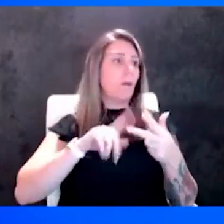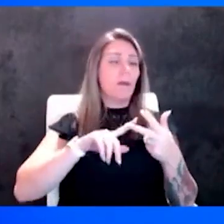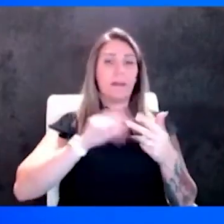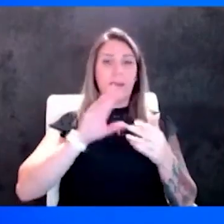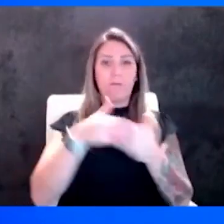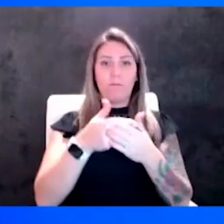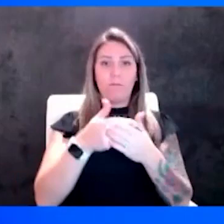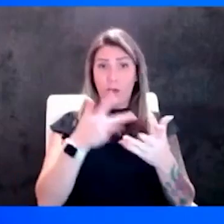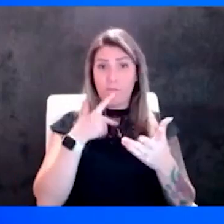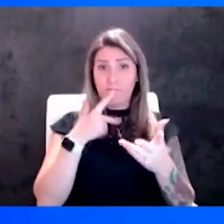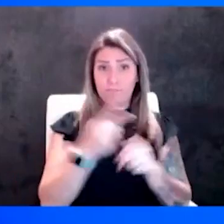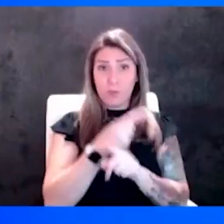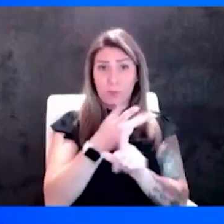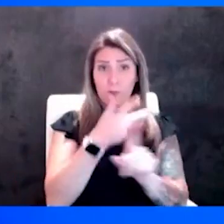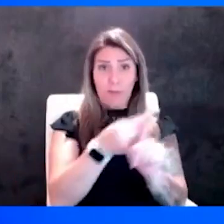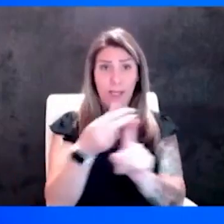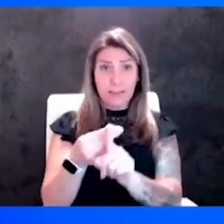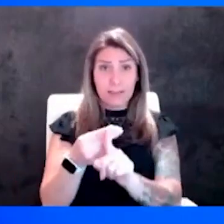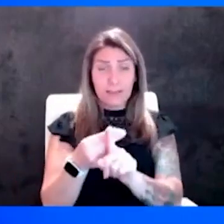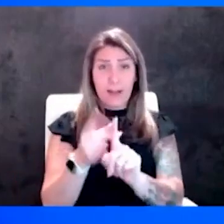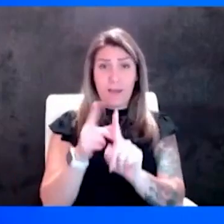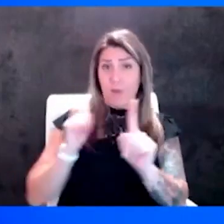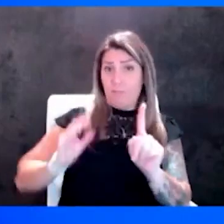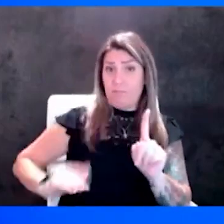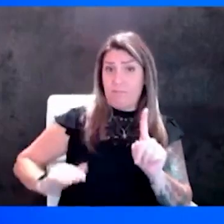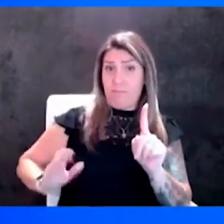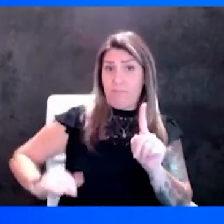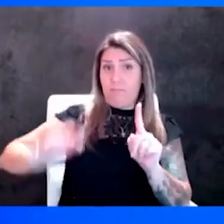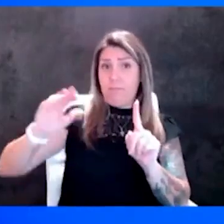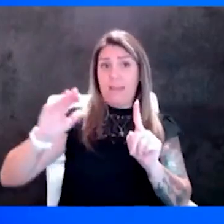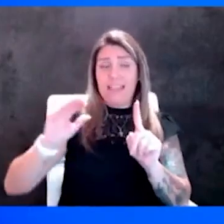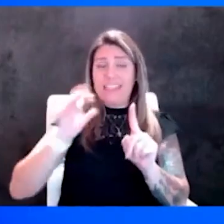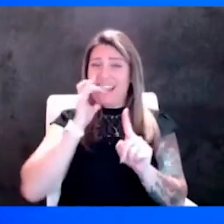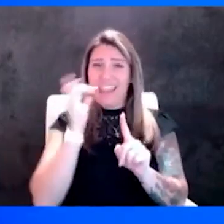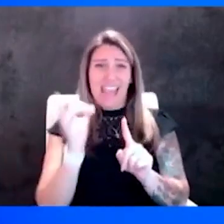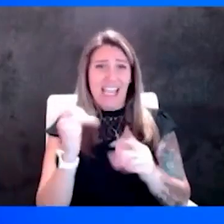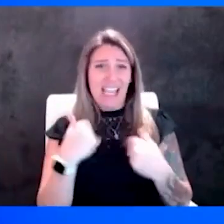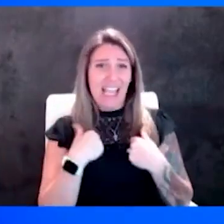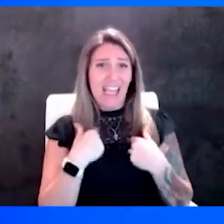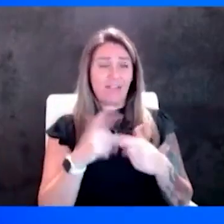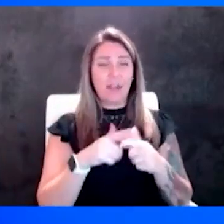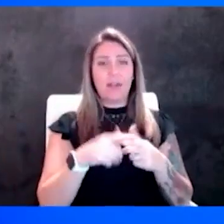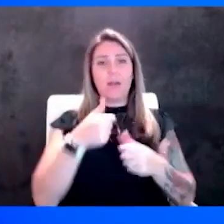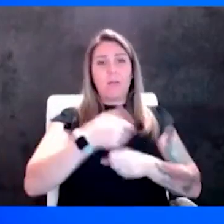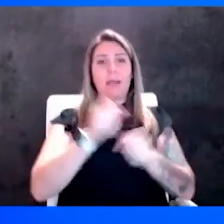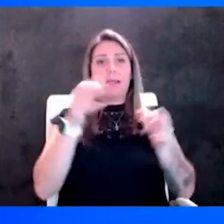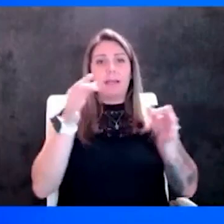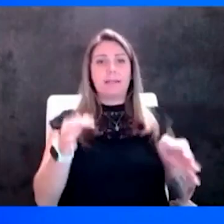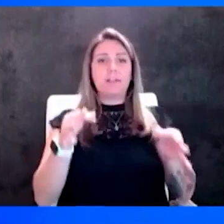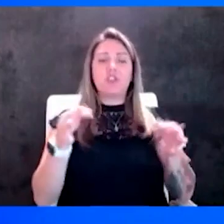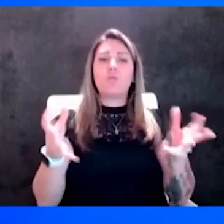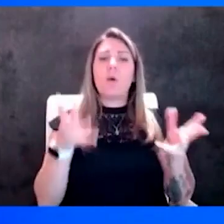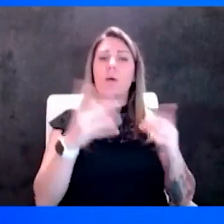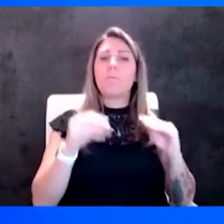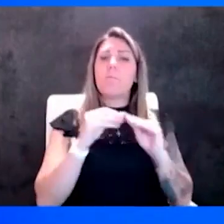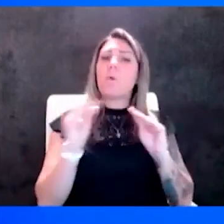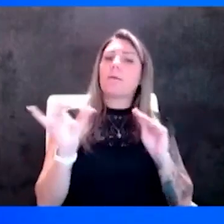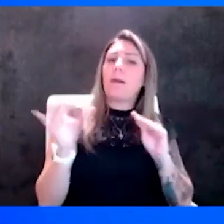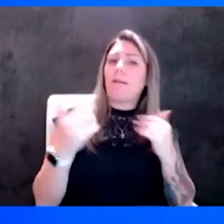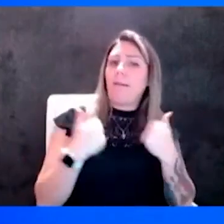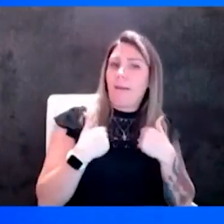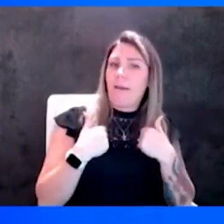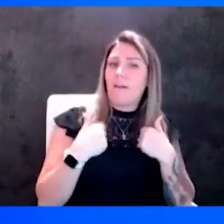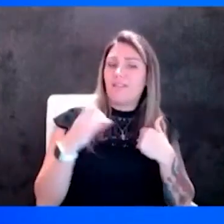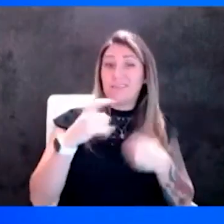they're very unlikely to have, and we can therefore make decisions on what they more likely do have, which this time of year